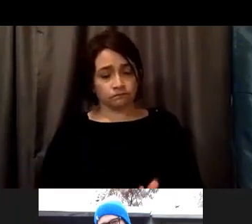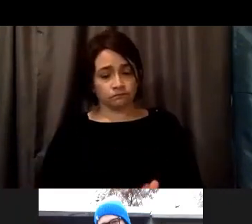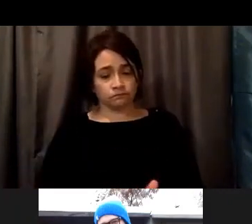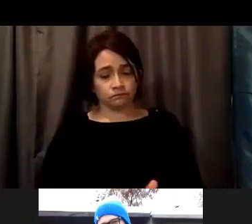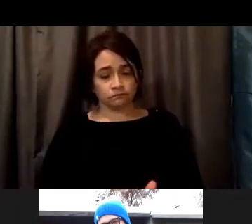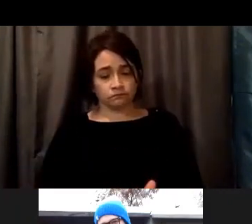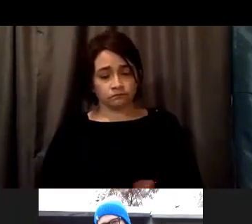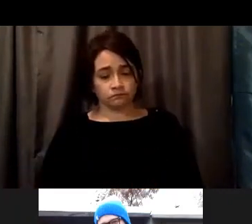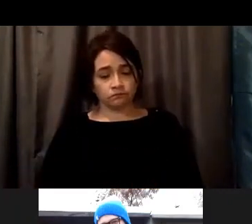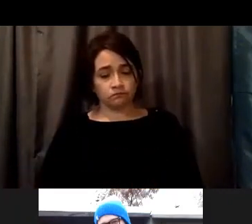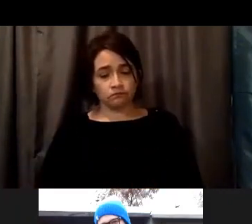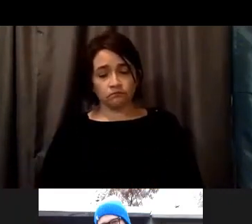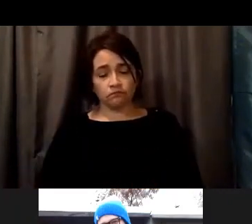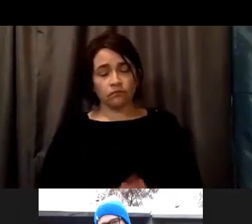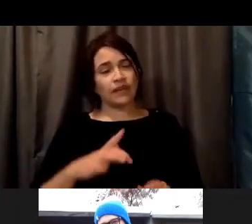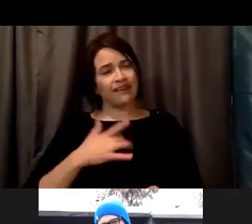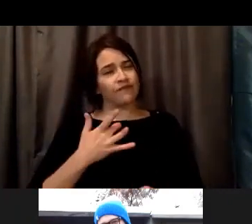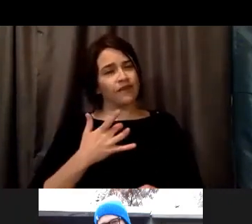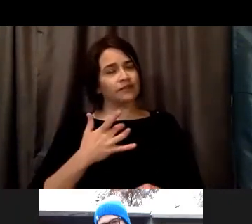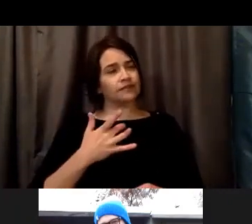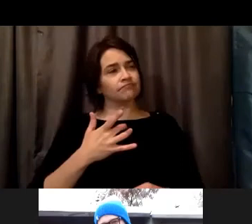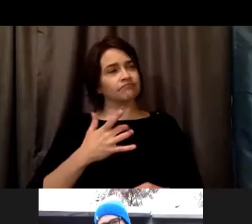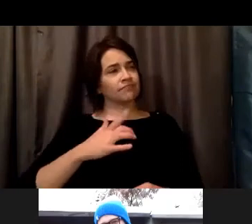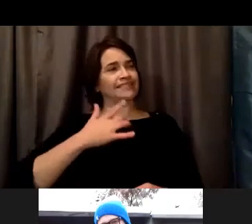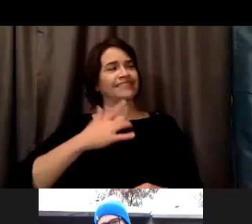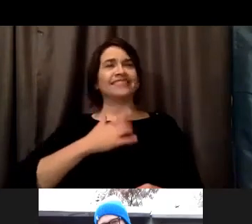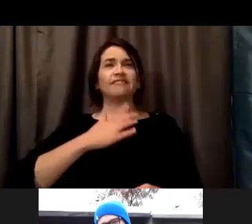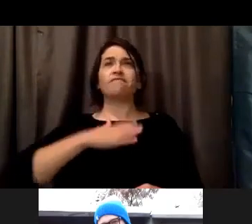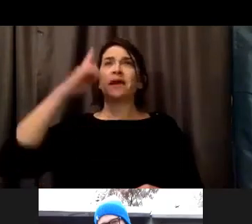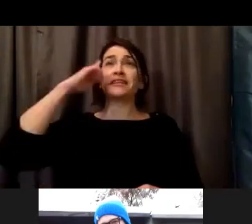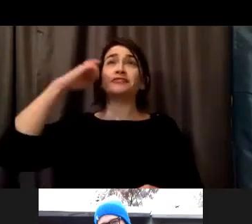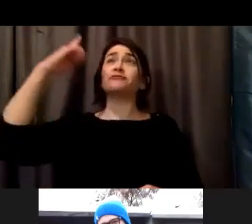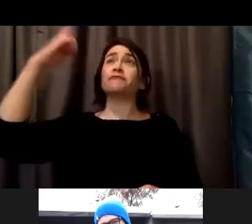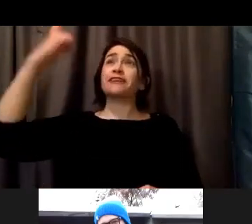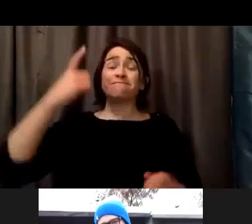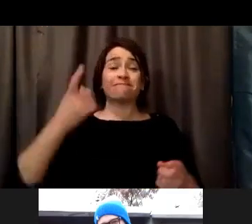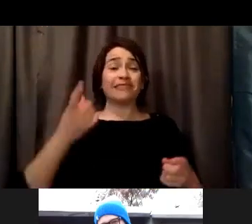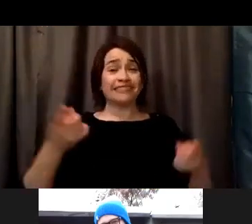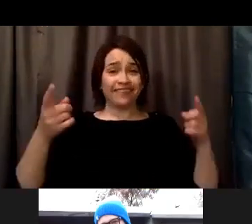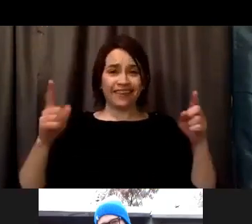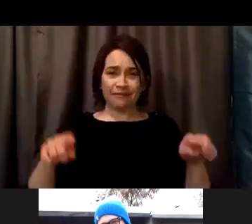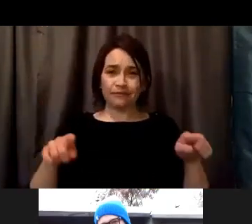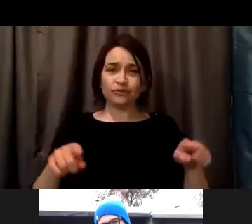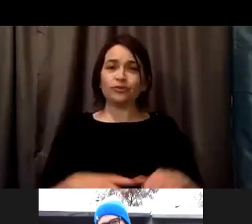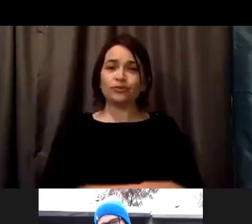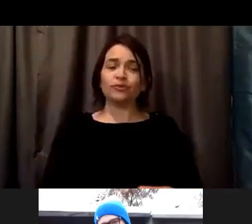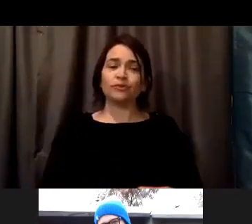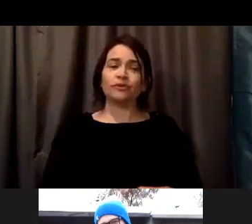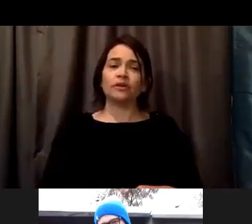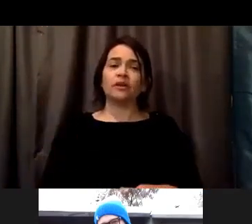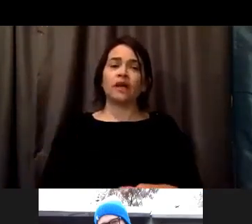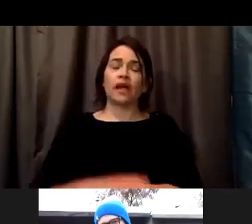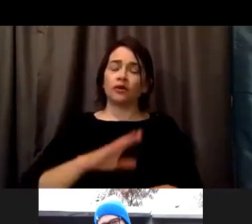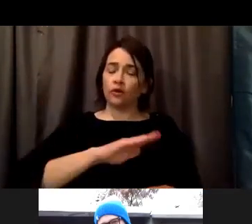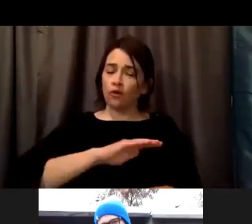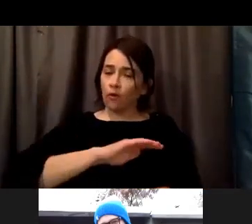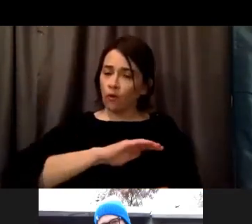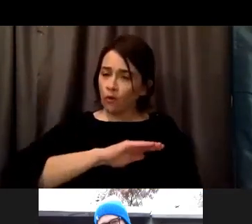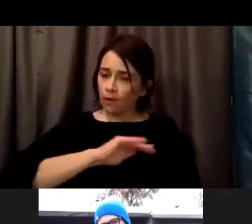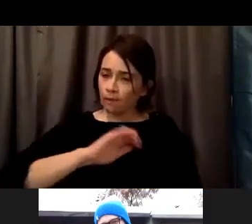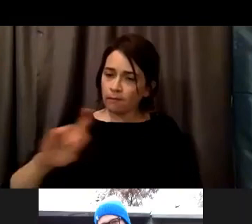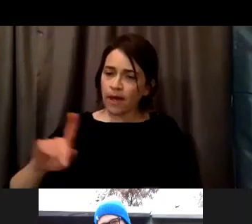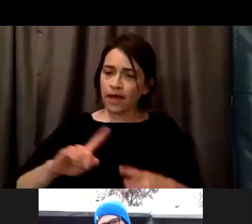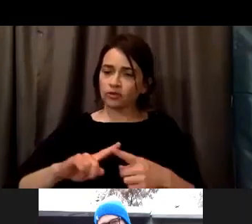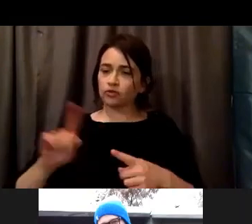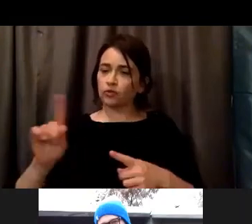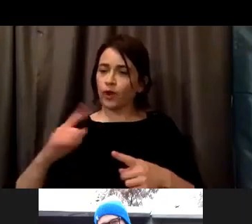sense of having my dreams come true as well, to be able to go back to my birthplace and see